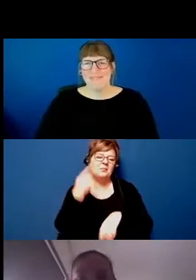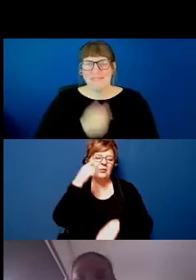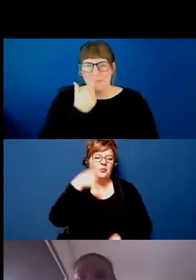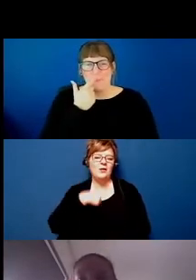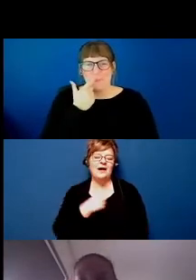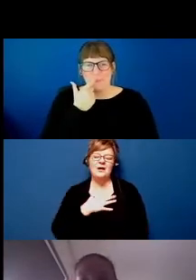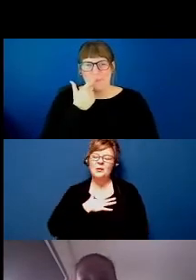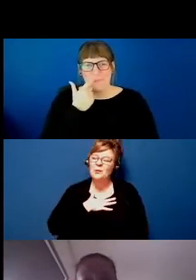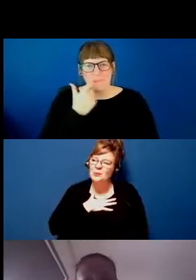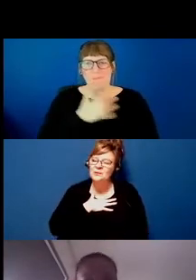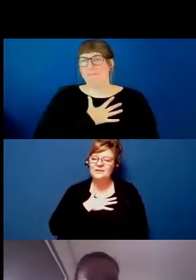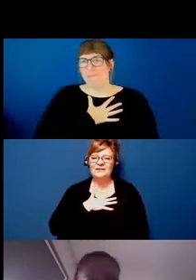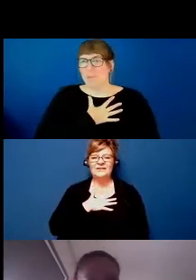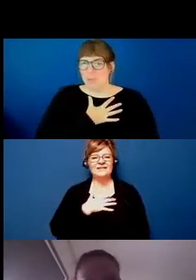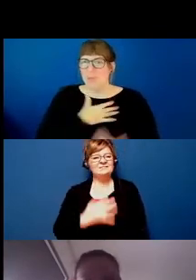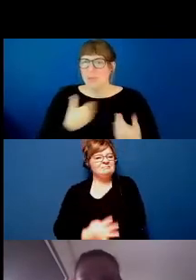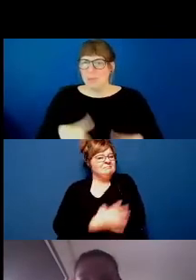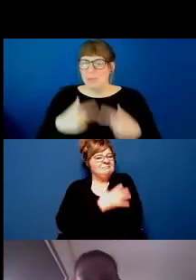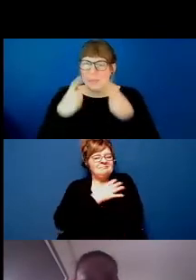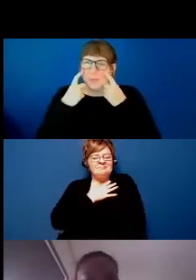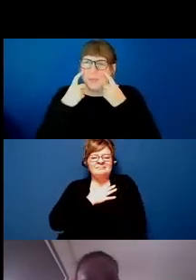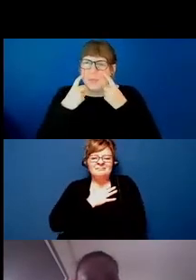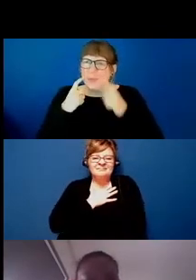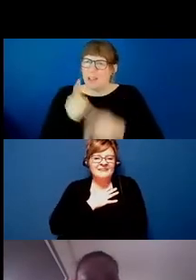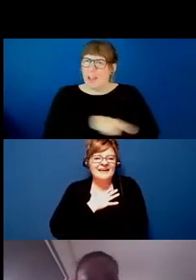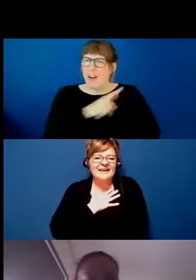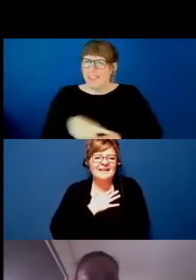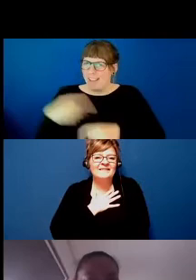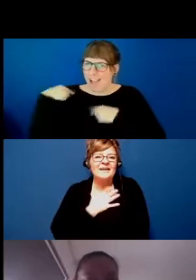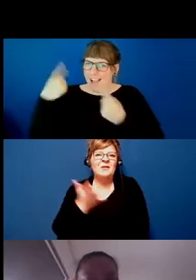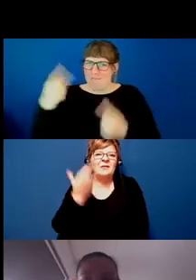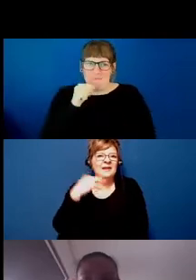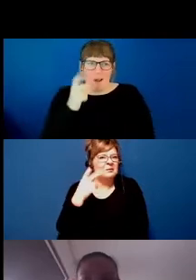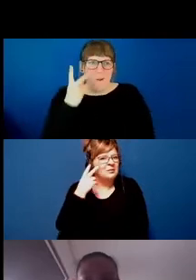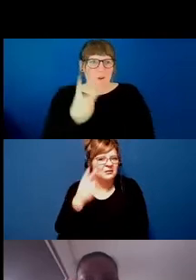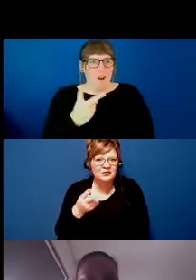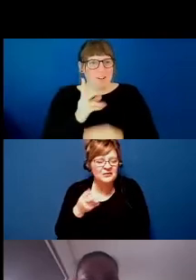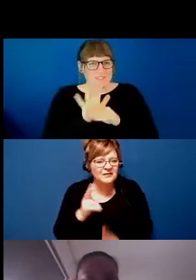It's been a while since I've watched that actually, so that was pretty cool.